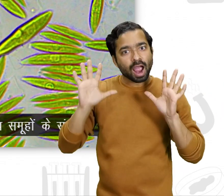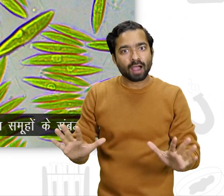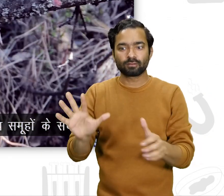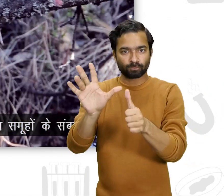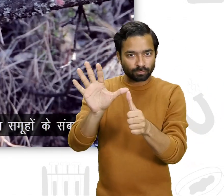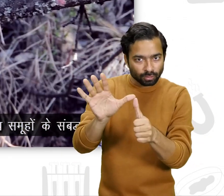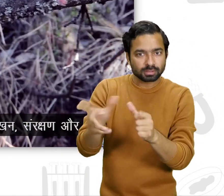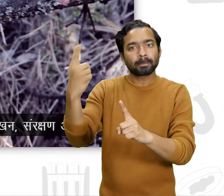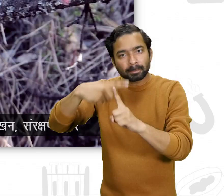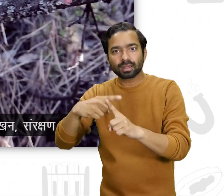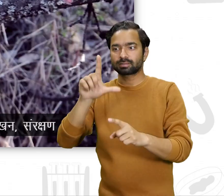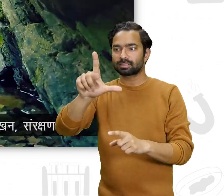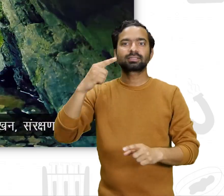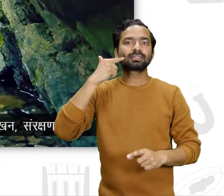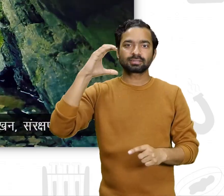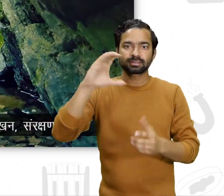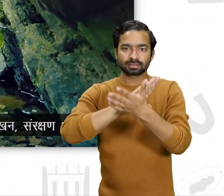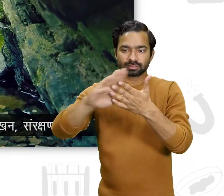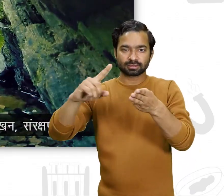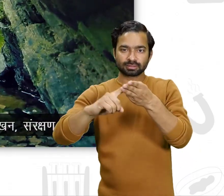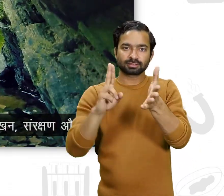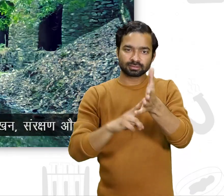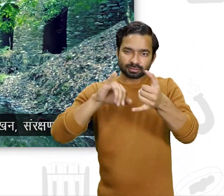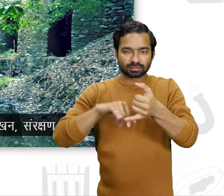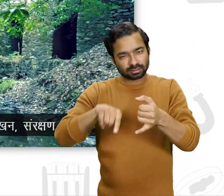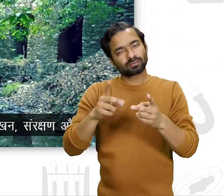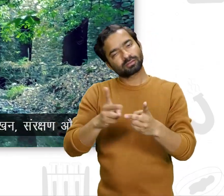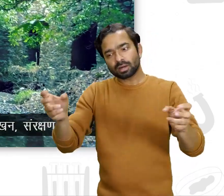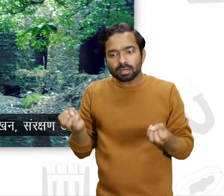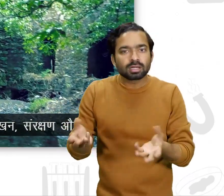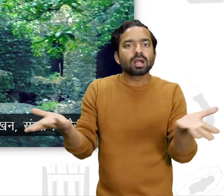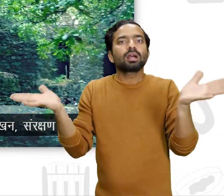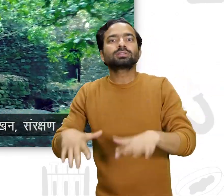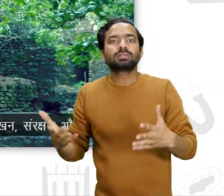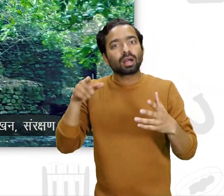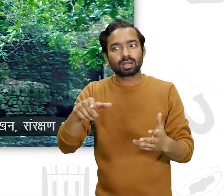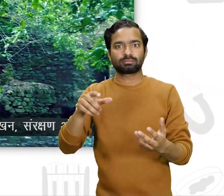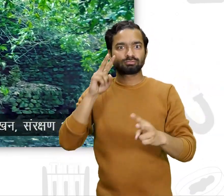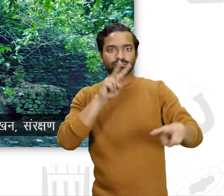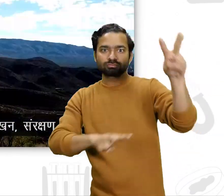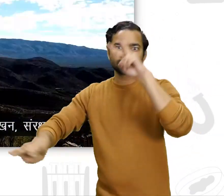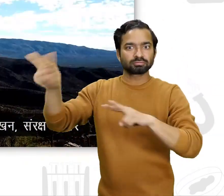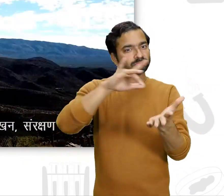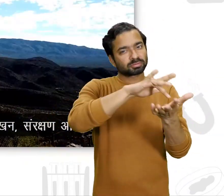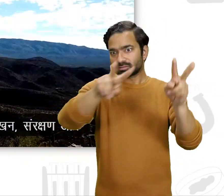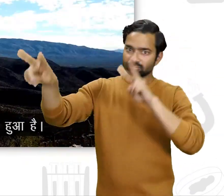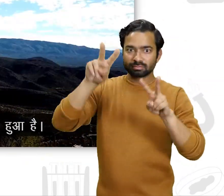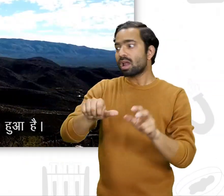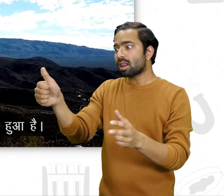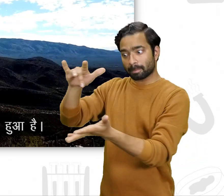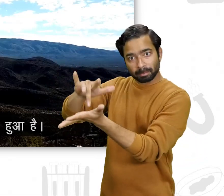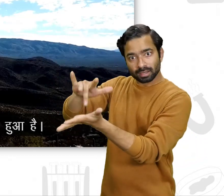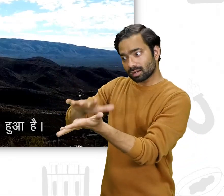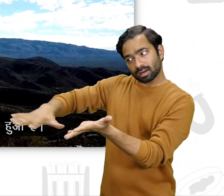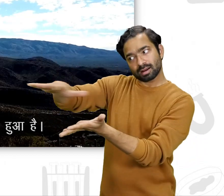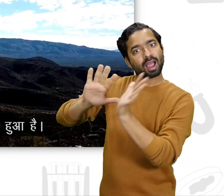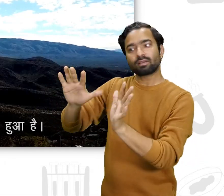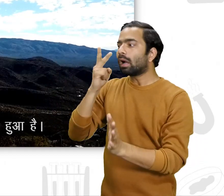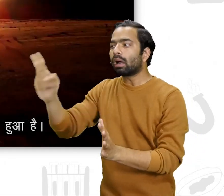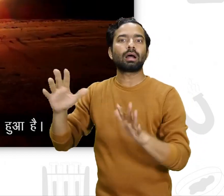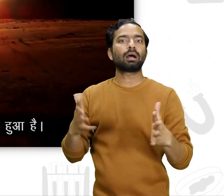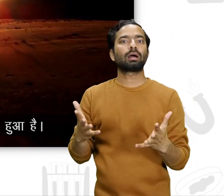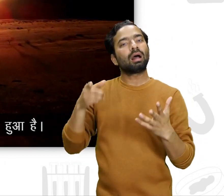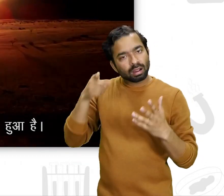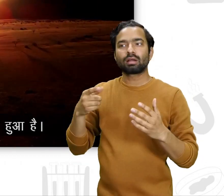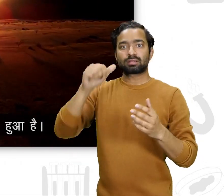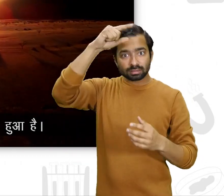algae, and lichens for sustainable utilization from underexplored as well as unexplored